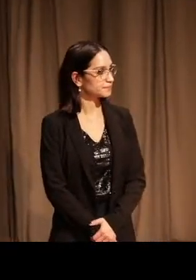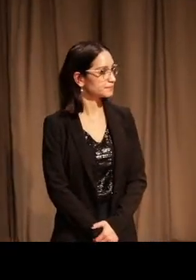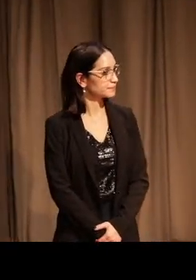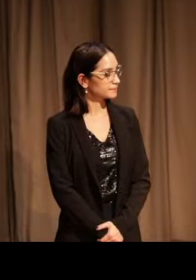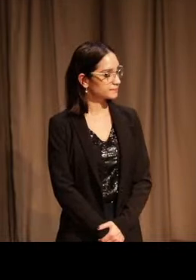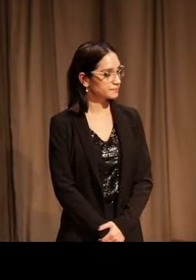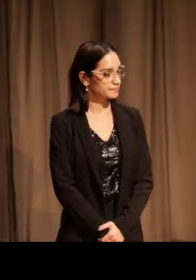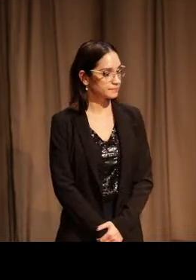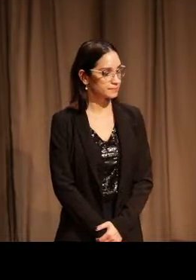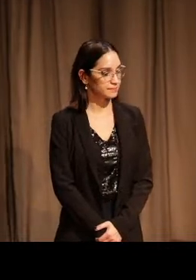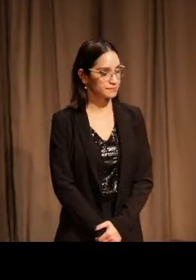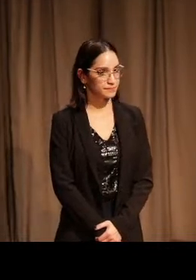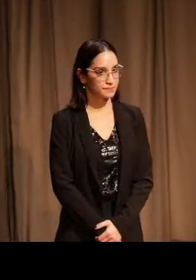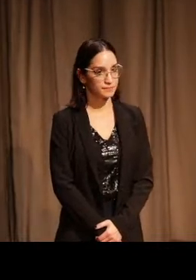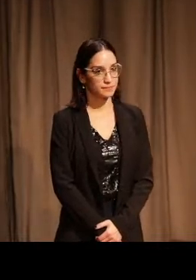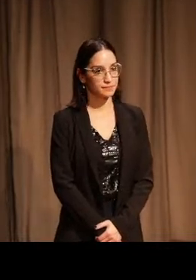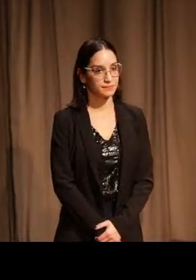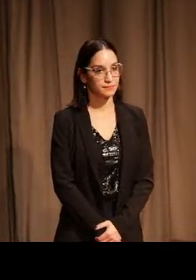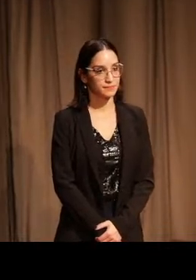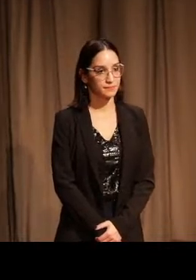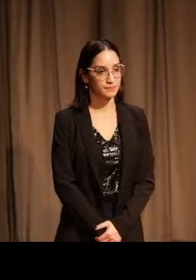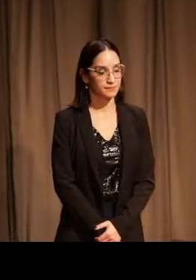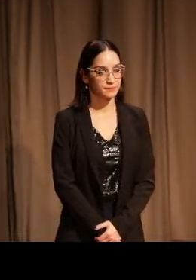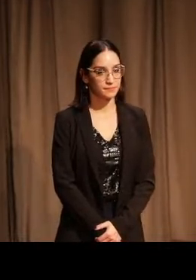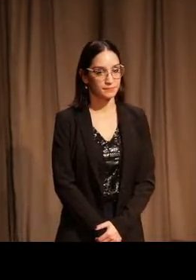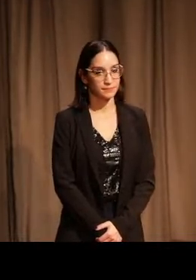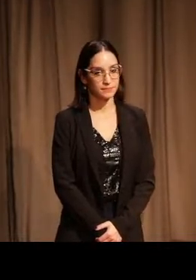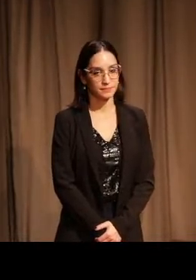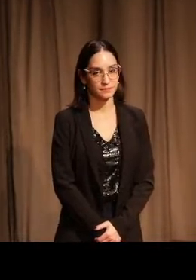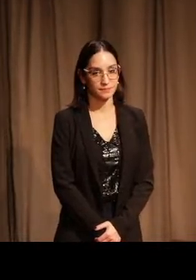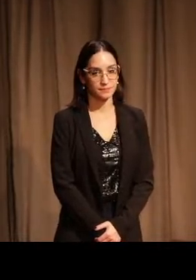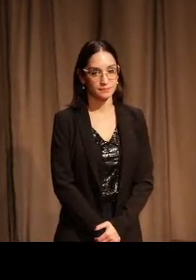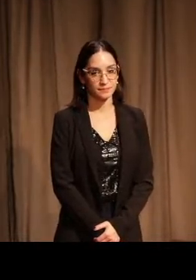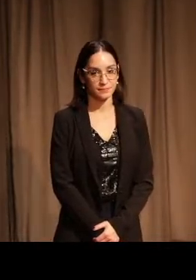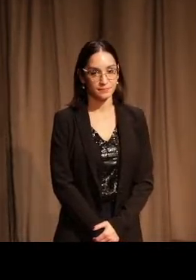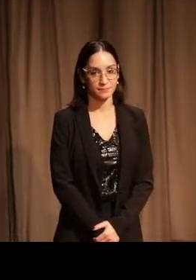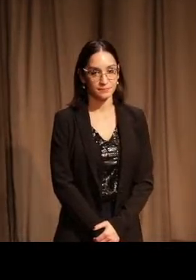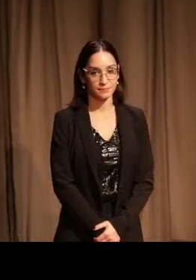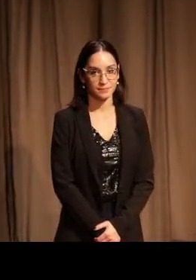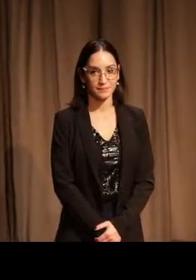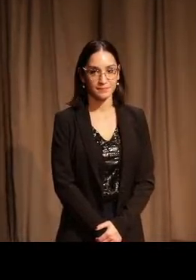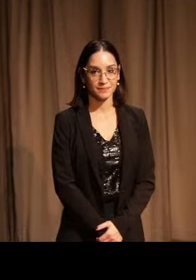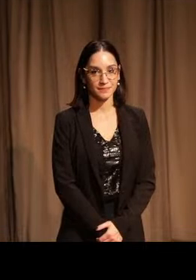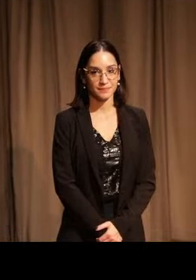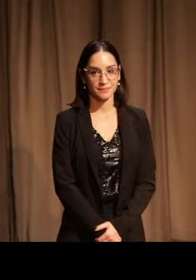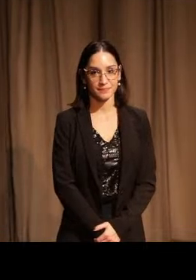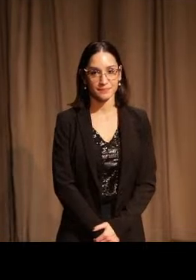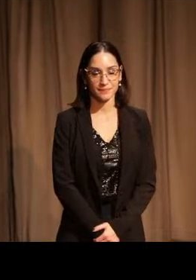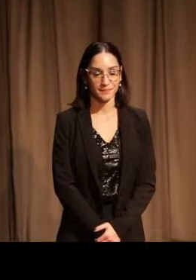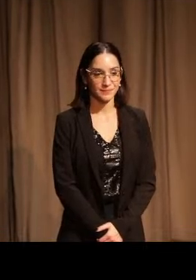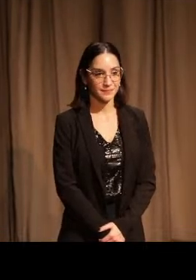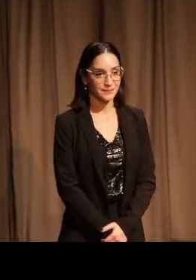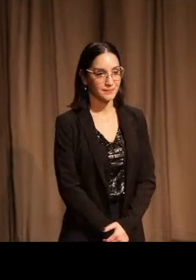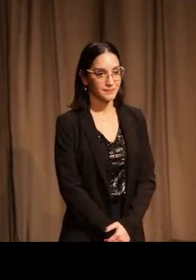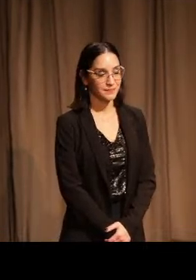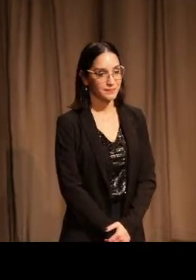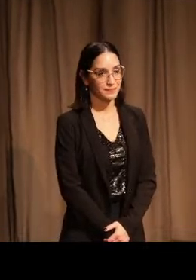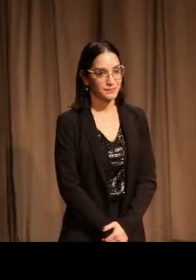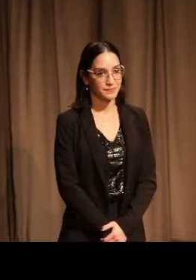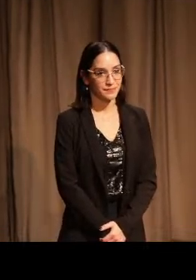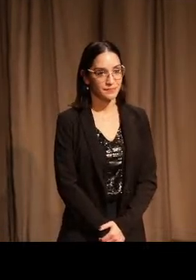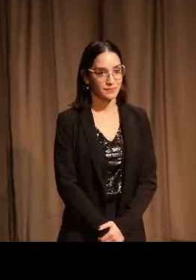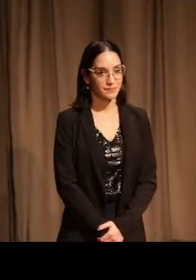legacies. Eu acho importante o que você falou, a sua própria representação da temperança, que você está lutando com ela, você